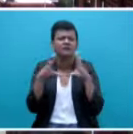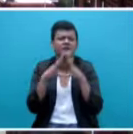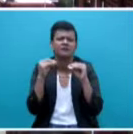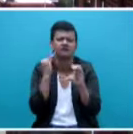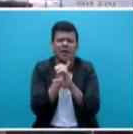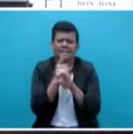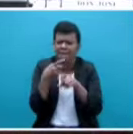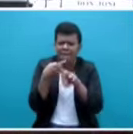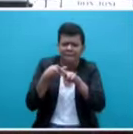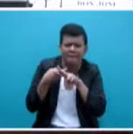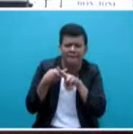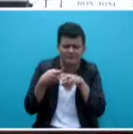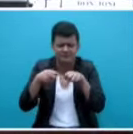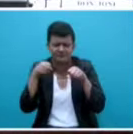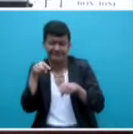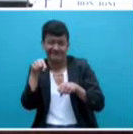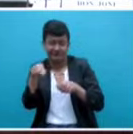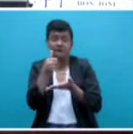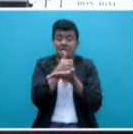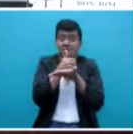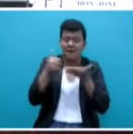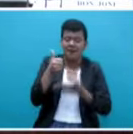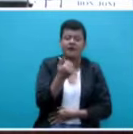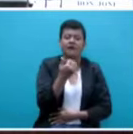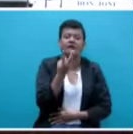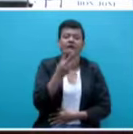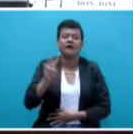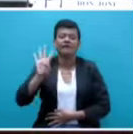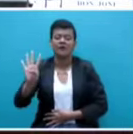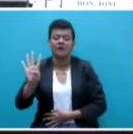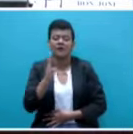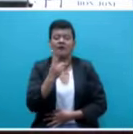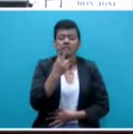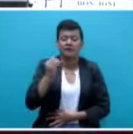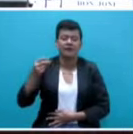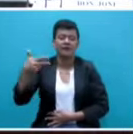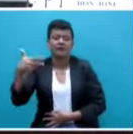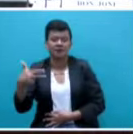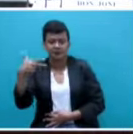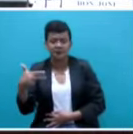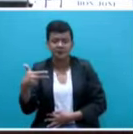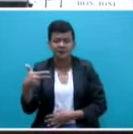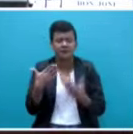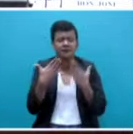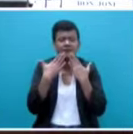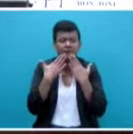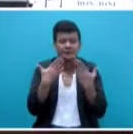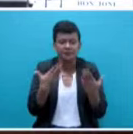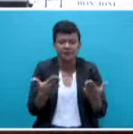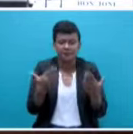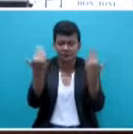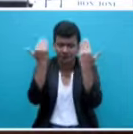2018, Bill number 34 of 2018. Thank you, Mr. Speaker. Is there a